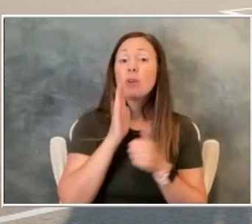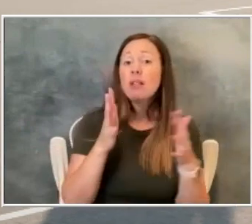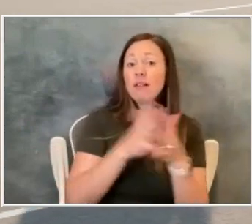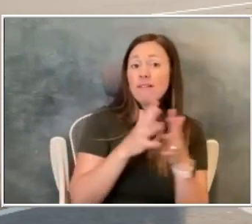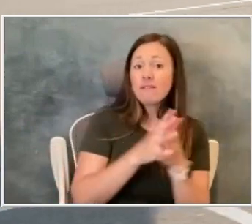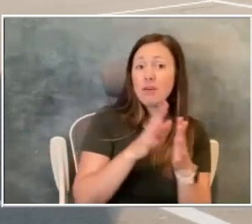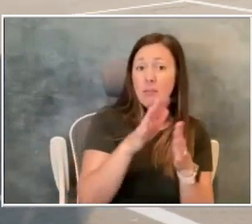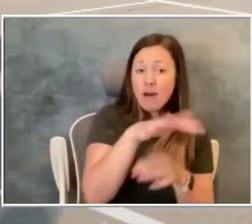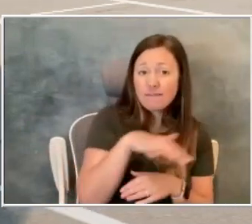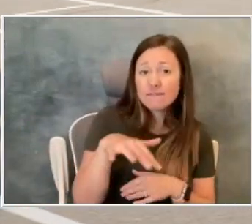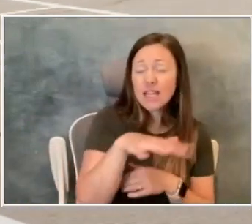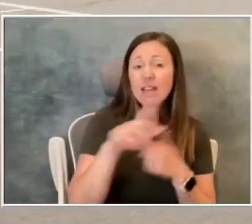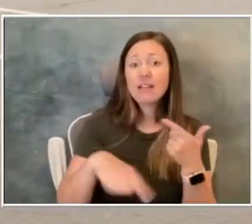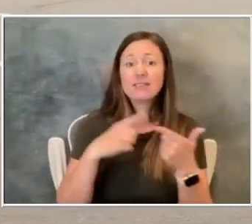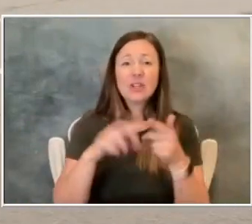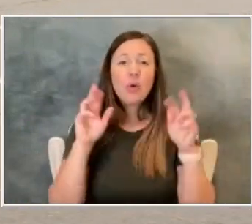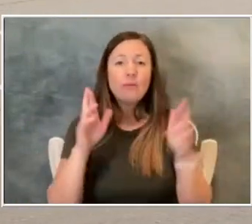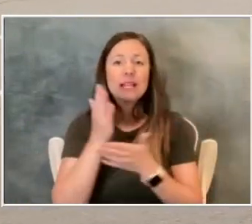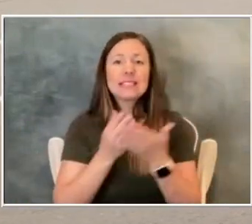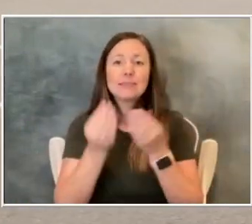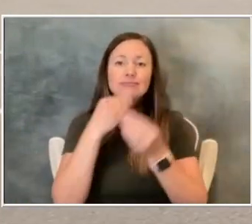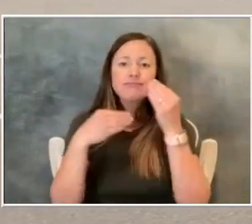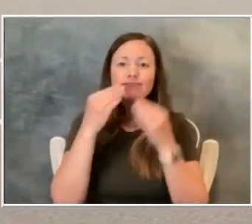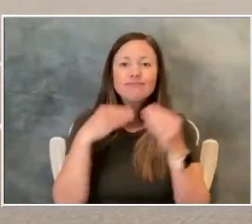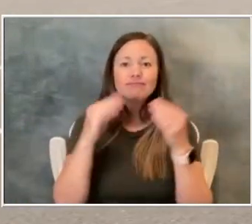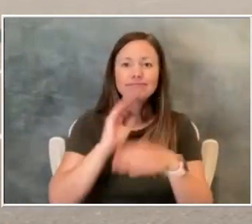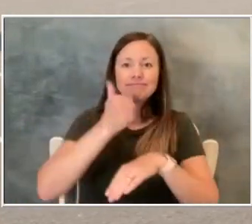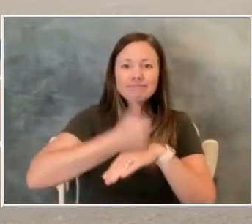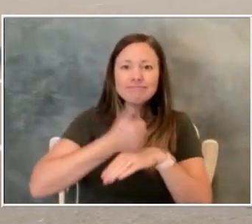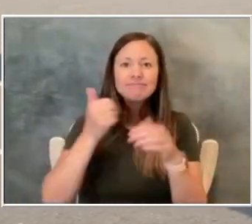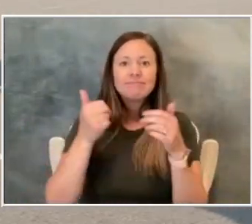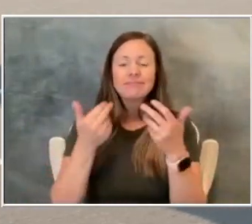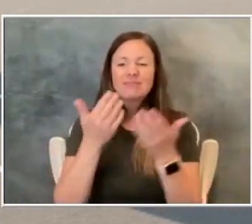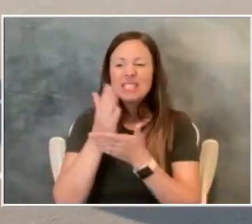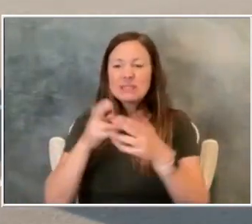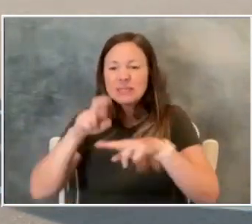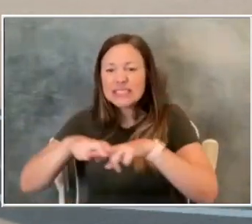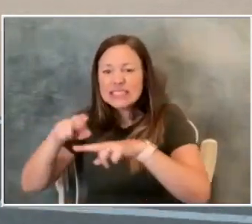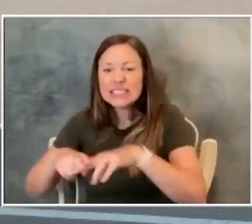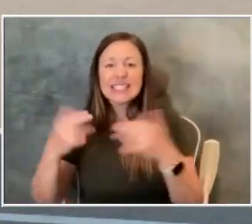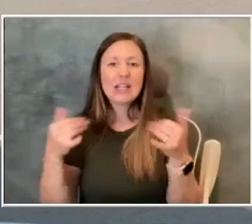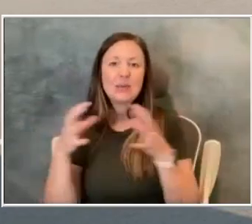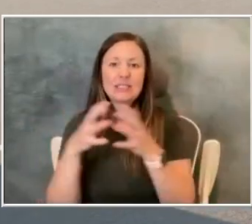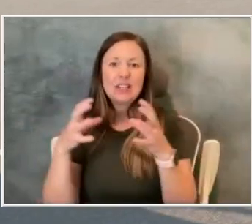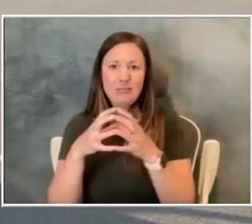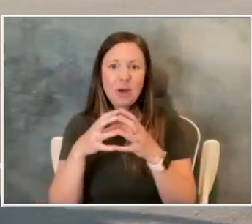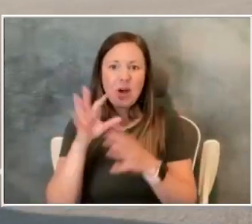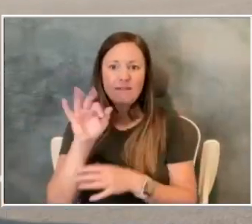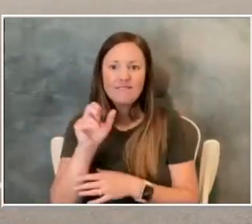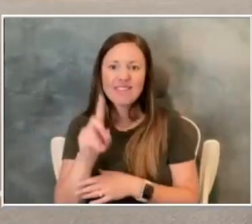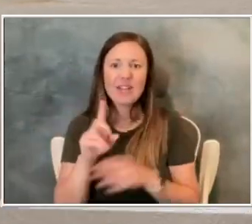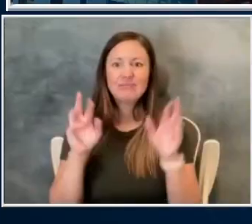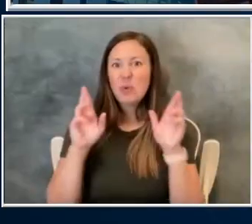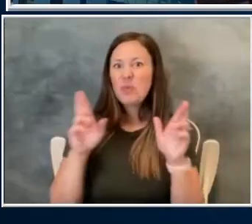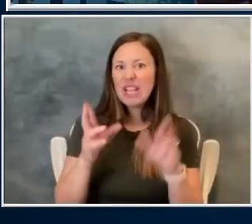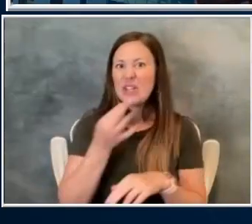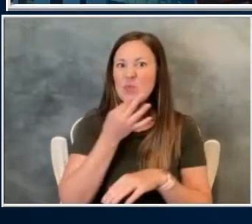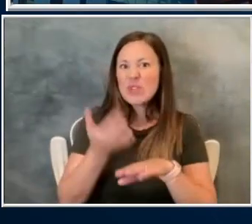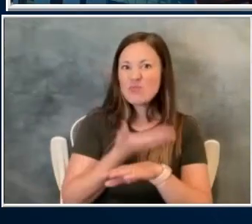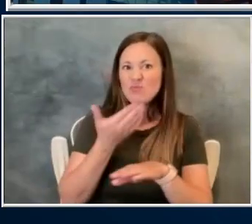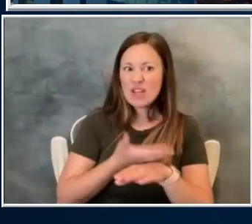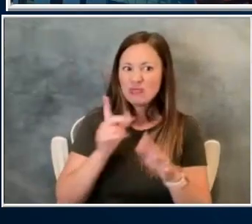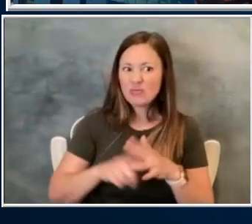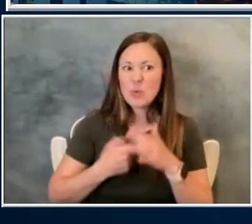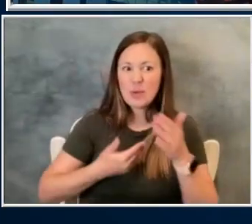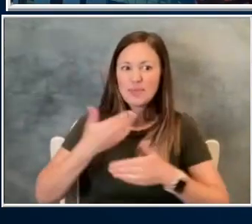then some concession stands with some seating. But right now we're at the softball field, and that's our first stage of hopefully the construction. So